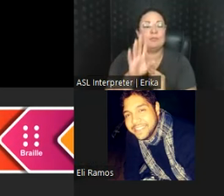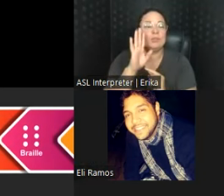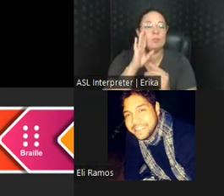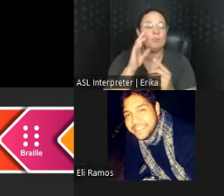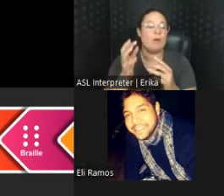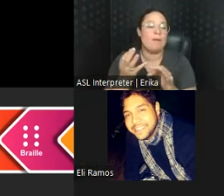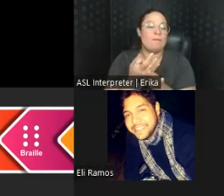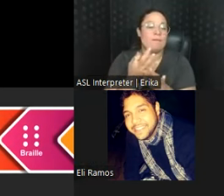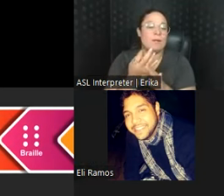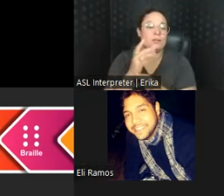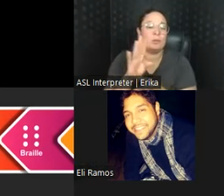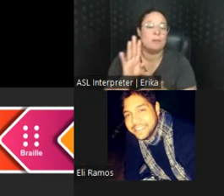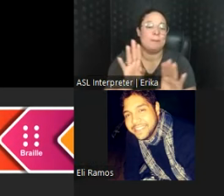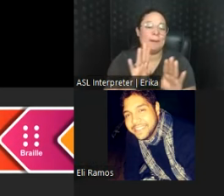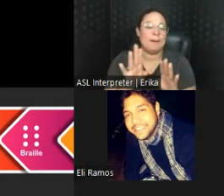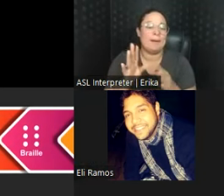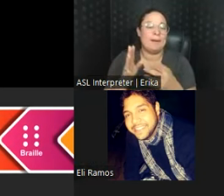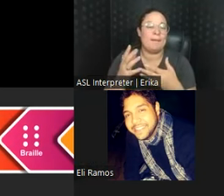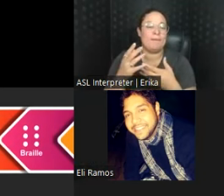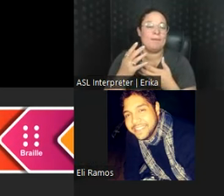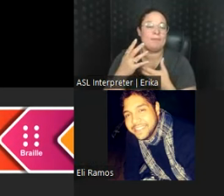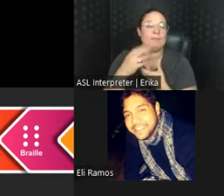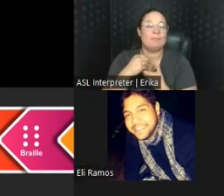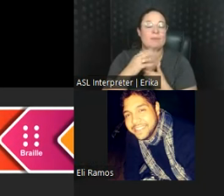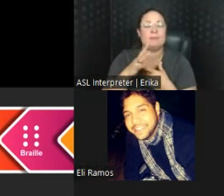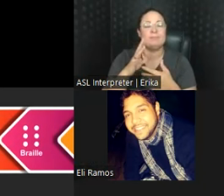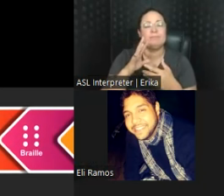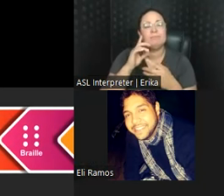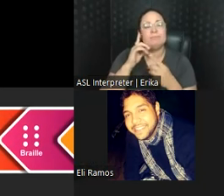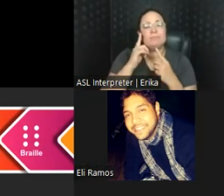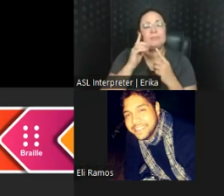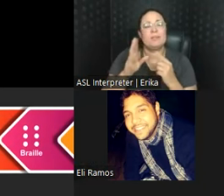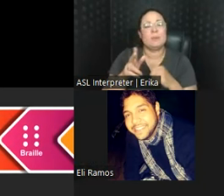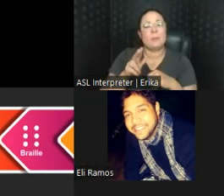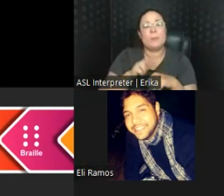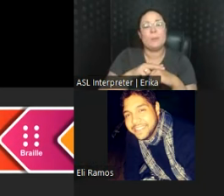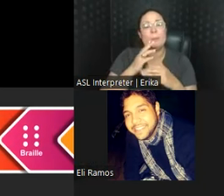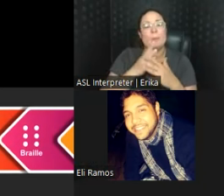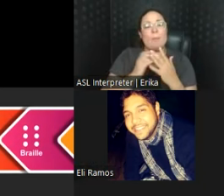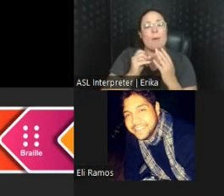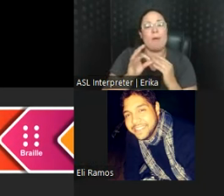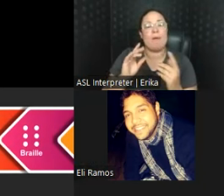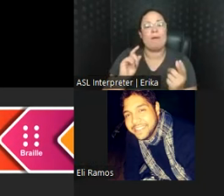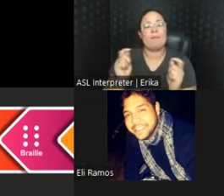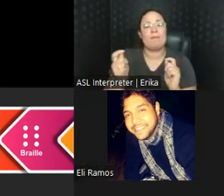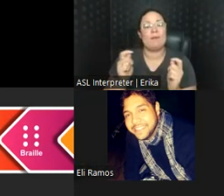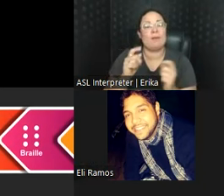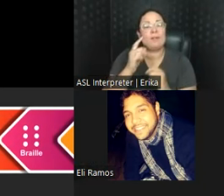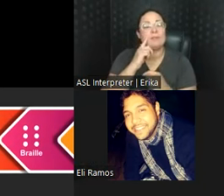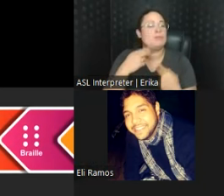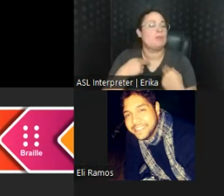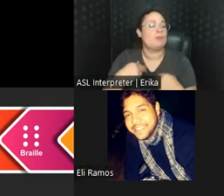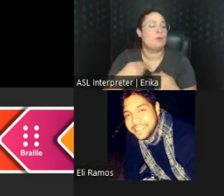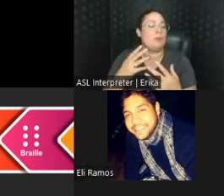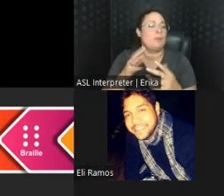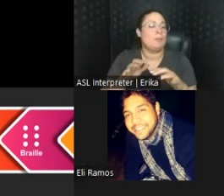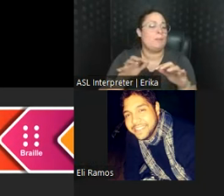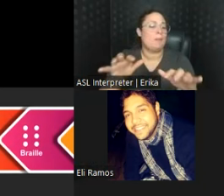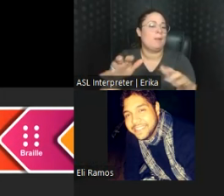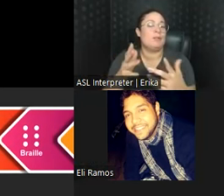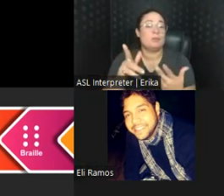behavioral traits. It's regarded as a part of the normal variation within the human population. If you've met one person